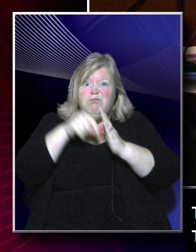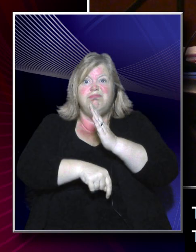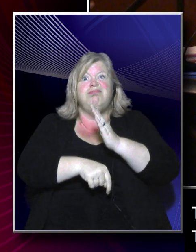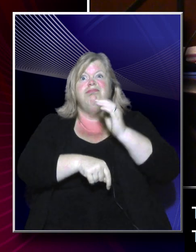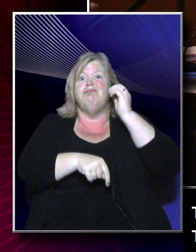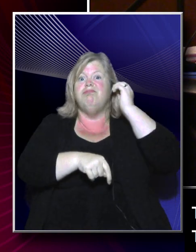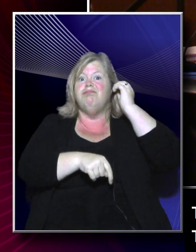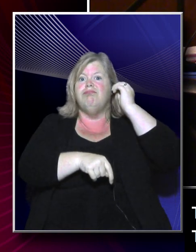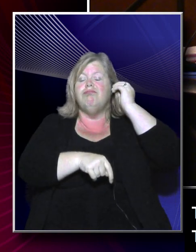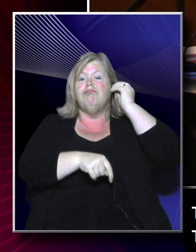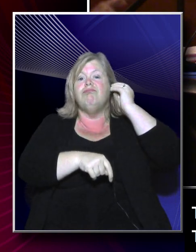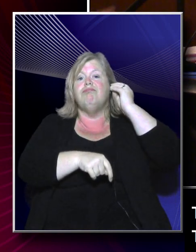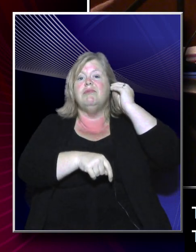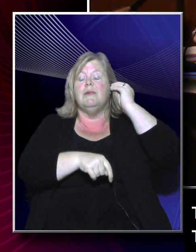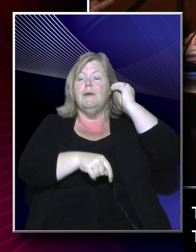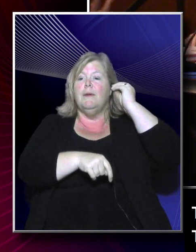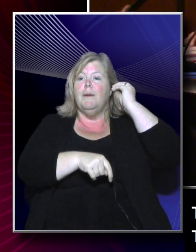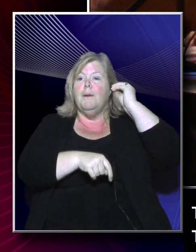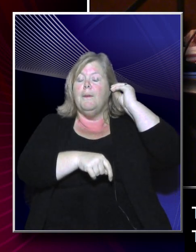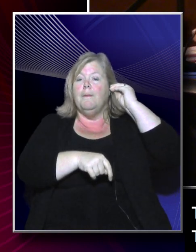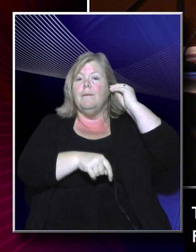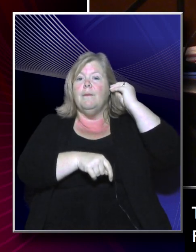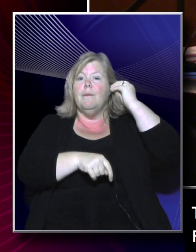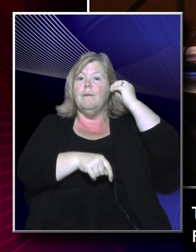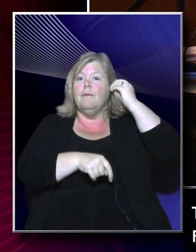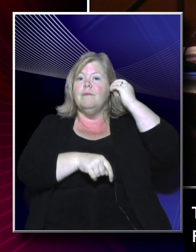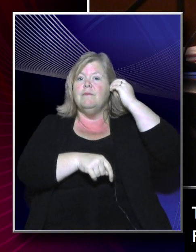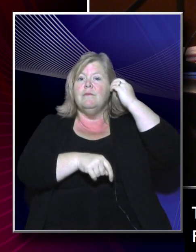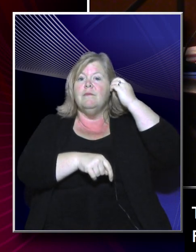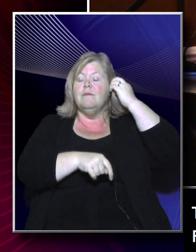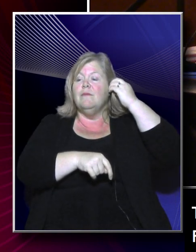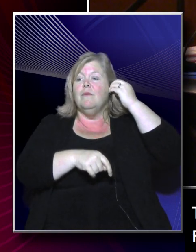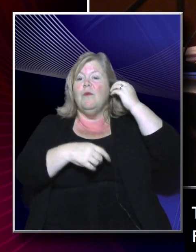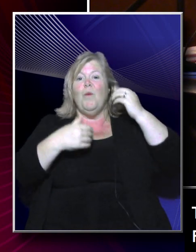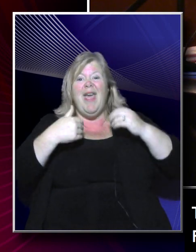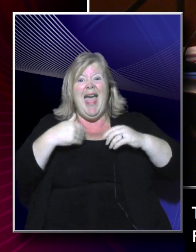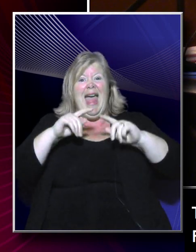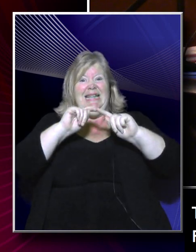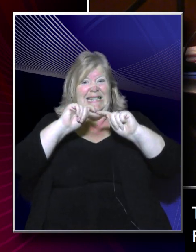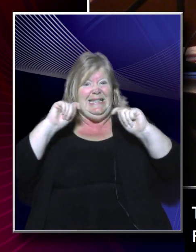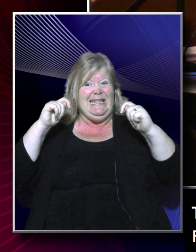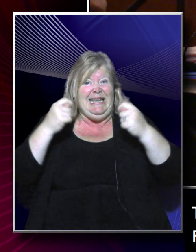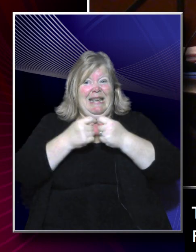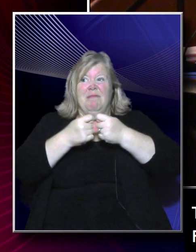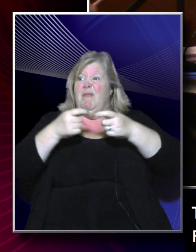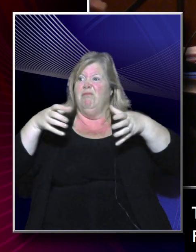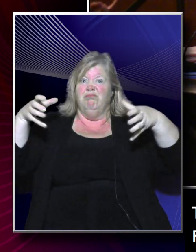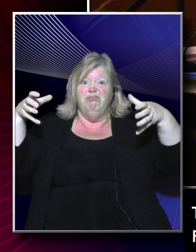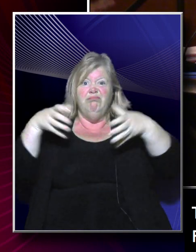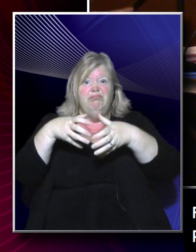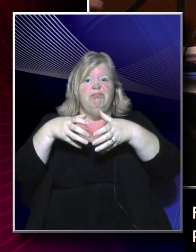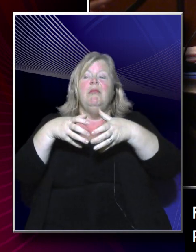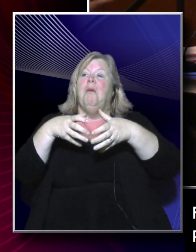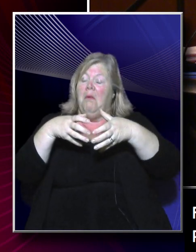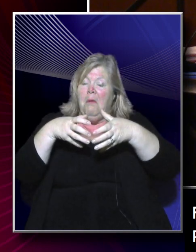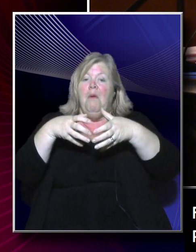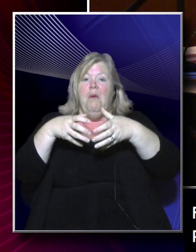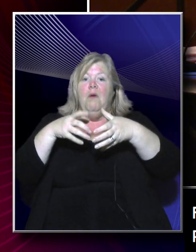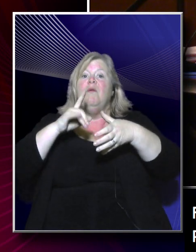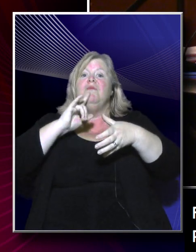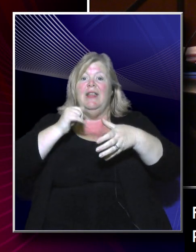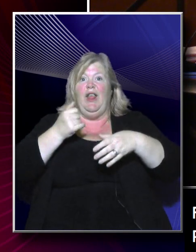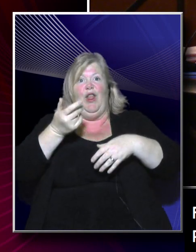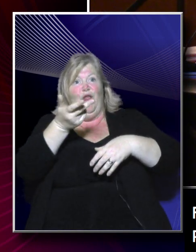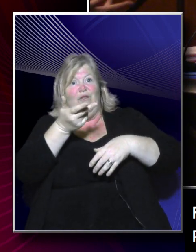by a 4-member team who came and really met a lot of people, including 3 of